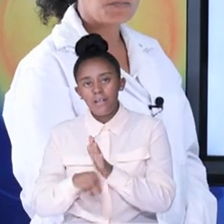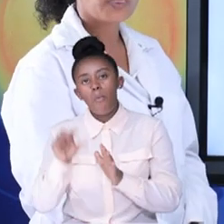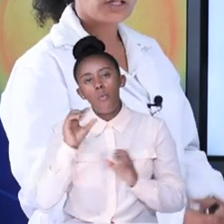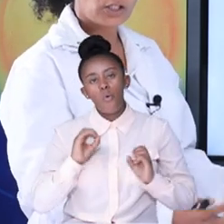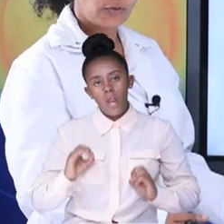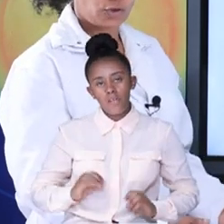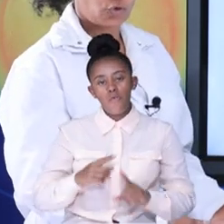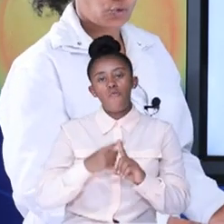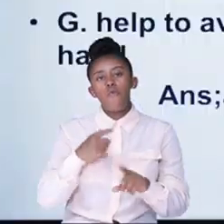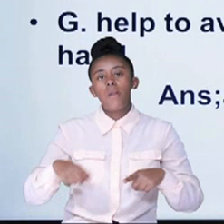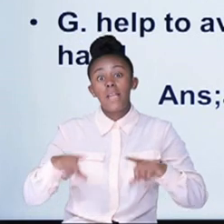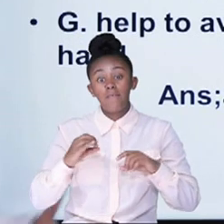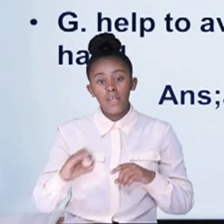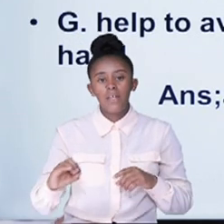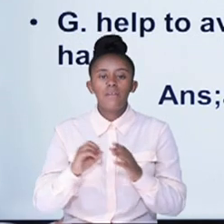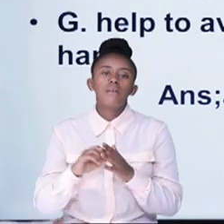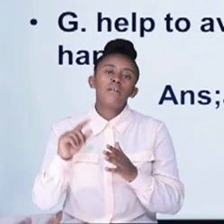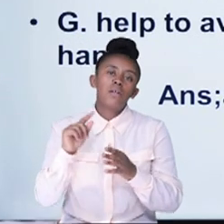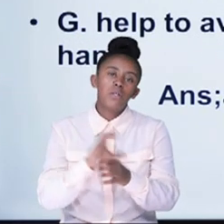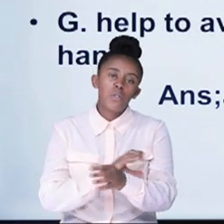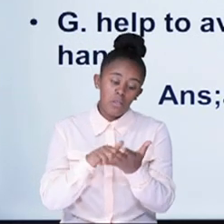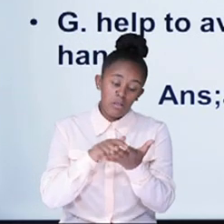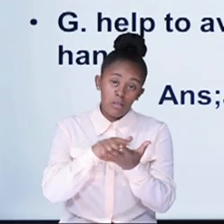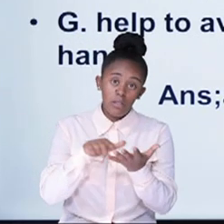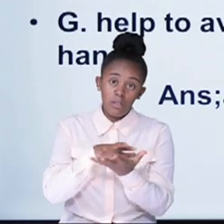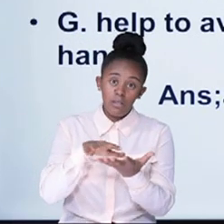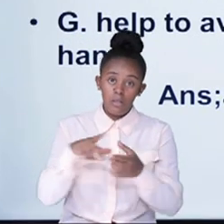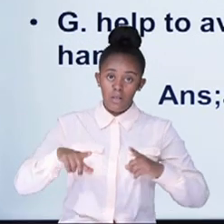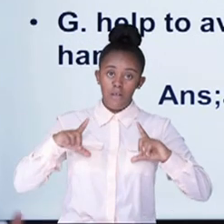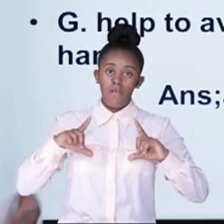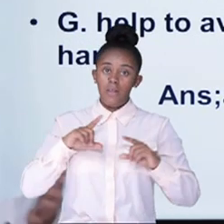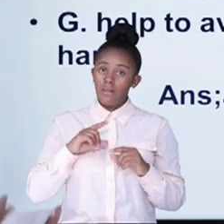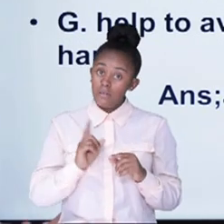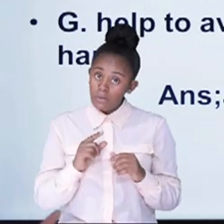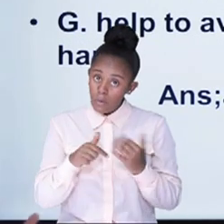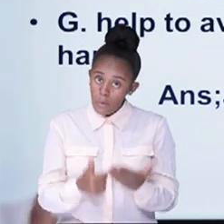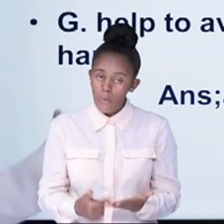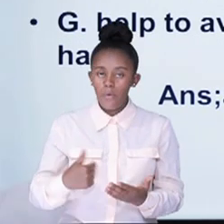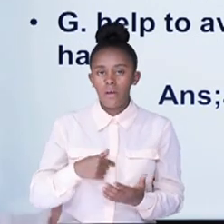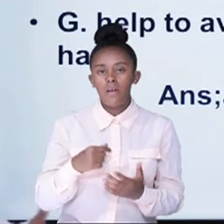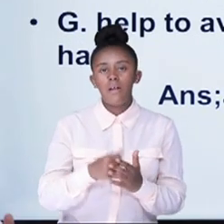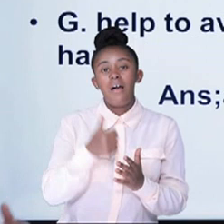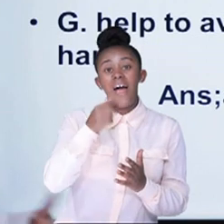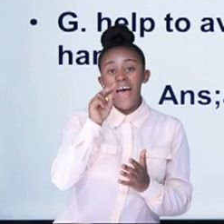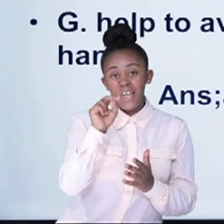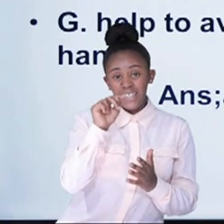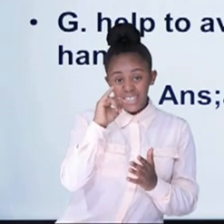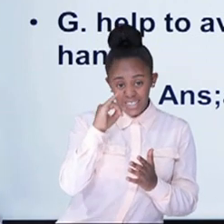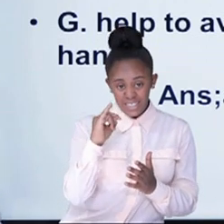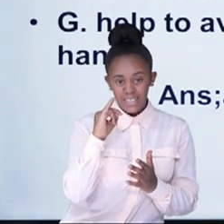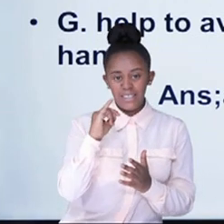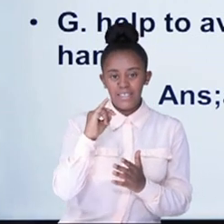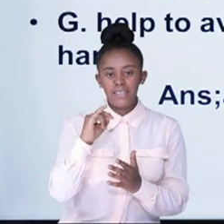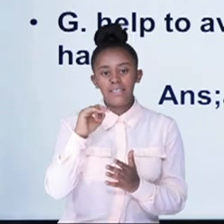microorganisms from living tissue. Our hand is living body part, so that we can use antiseptics to